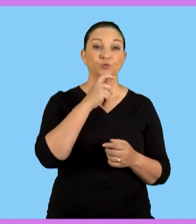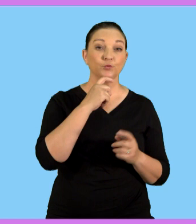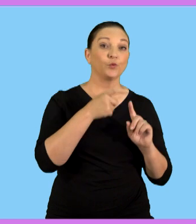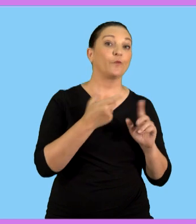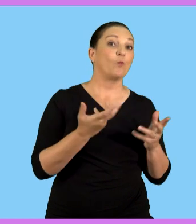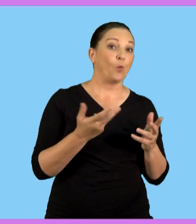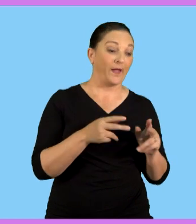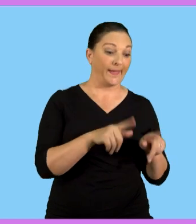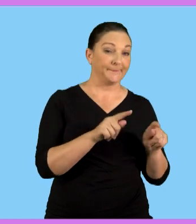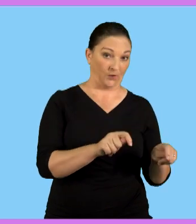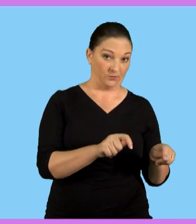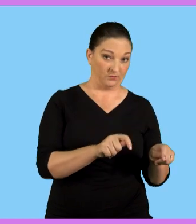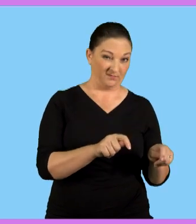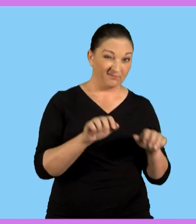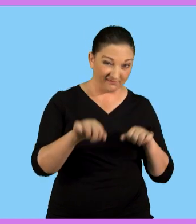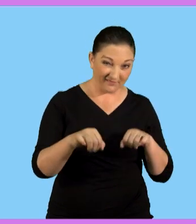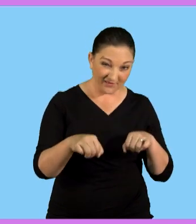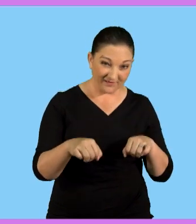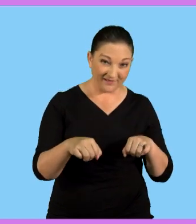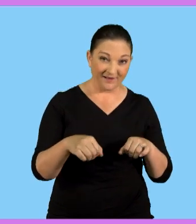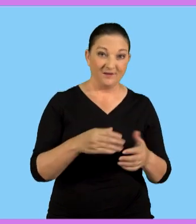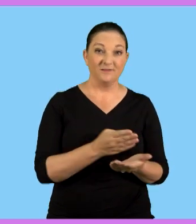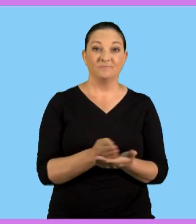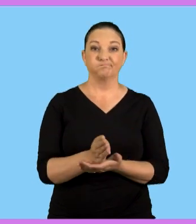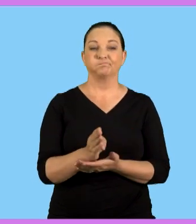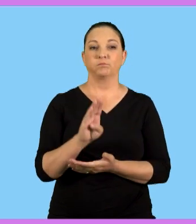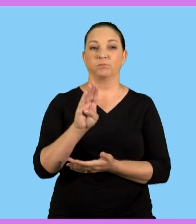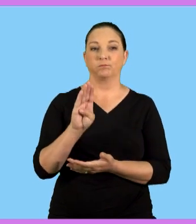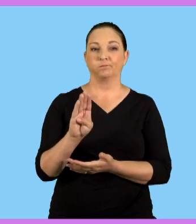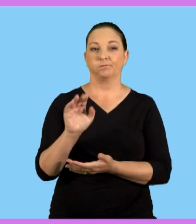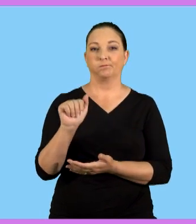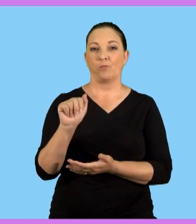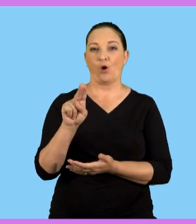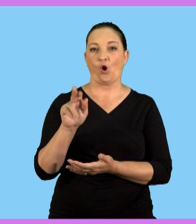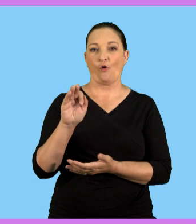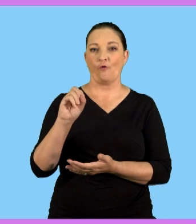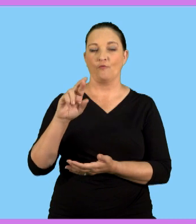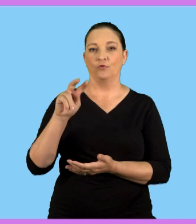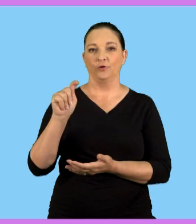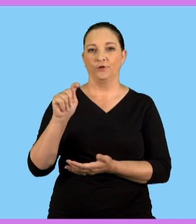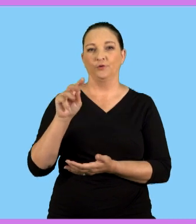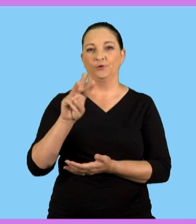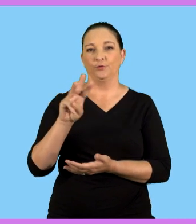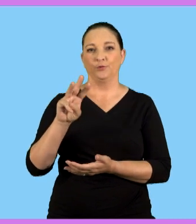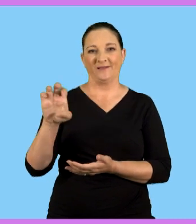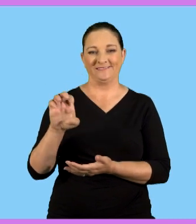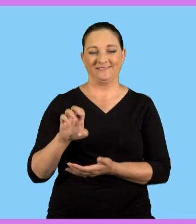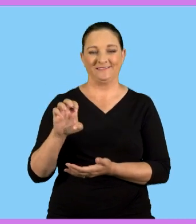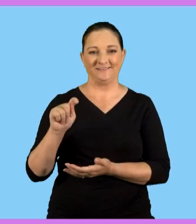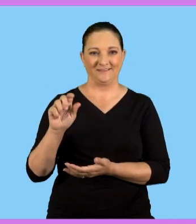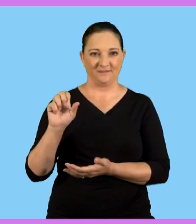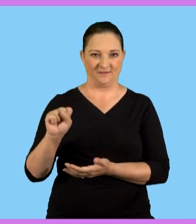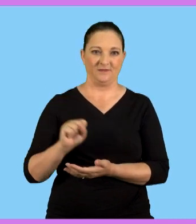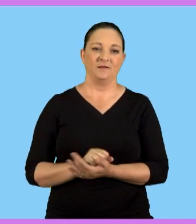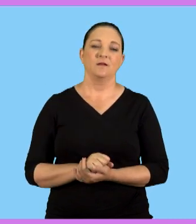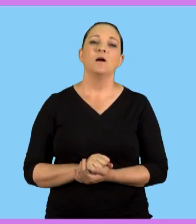will be the first town? Okay, we agree that will be Beaufort West. Okay, so let me indicate there. First town